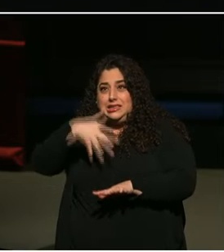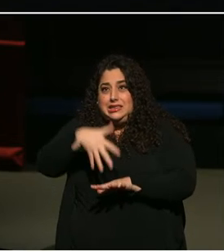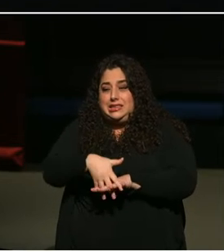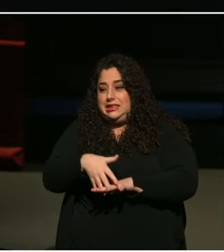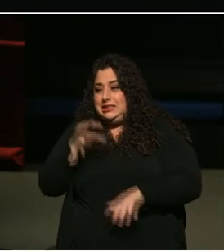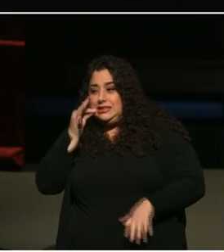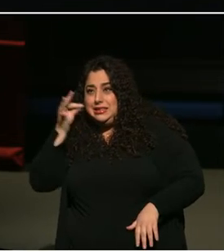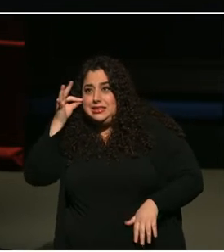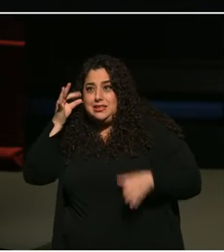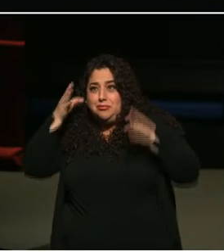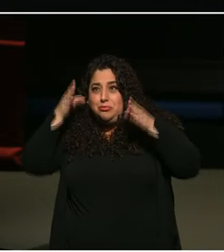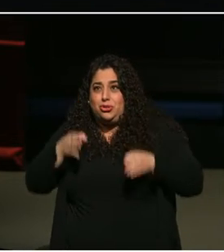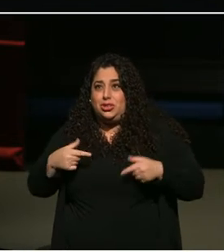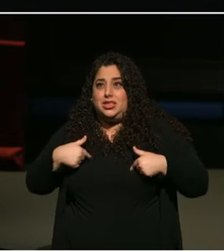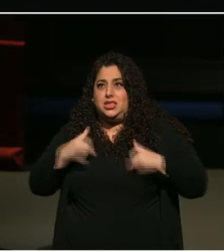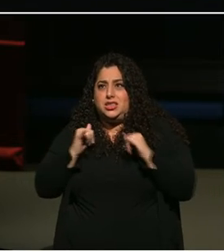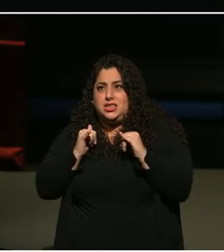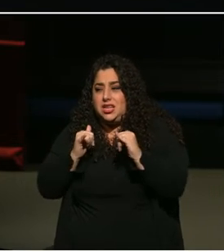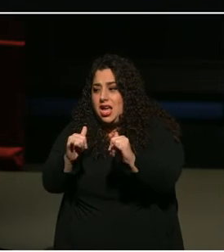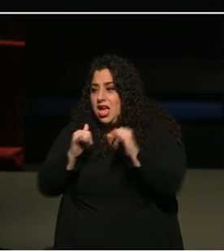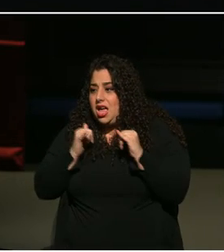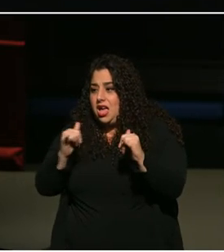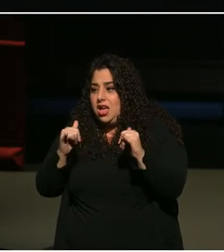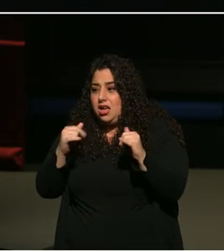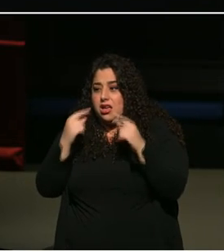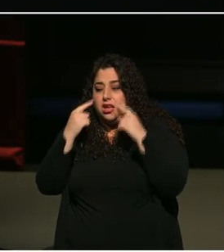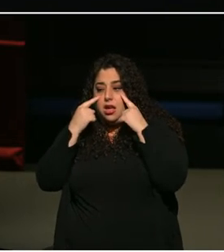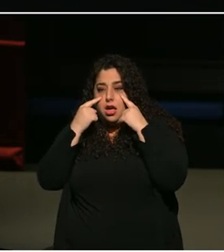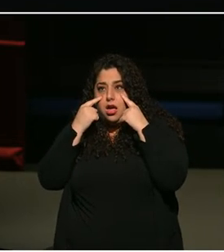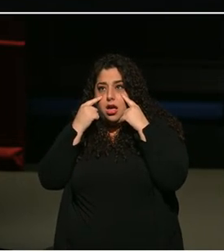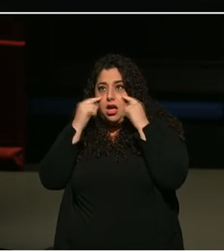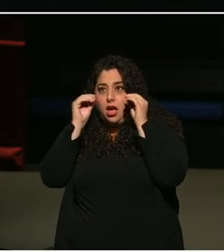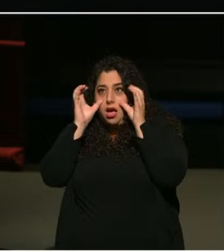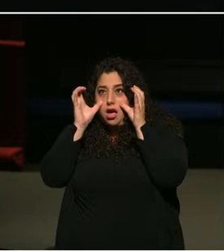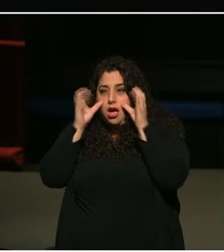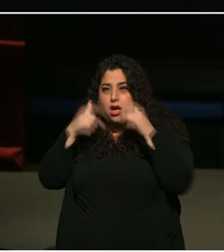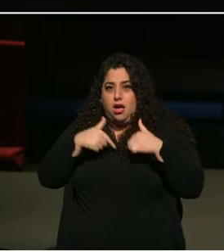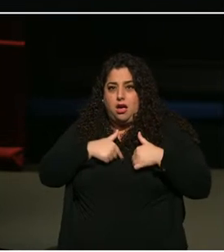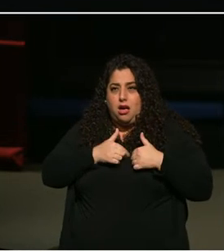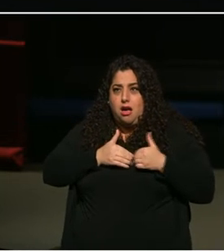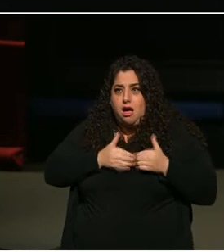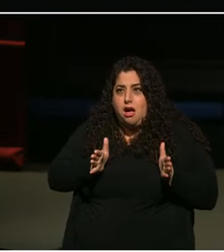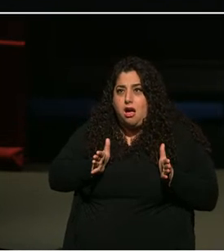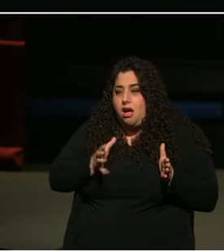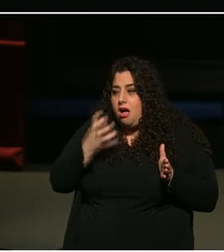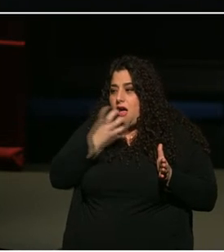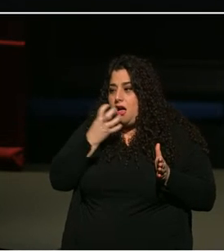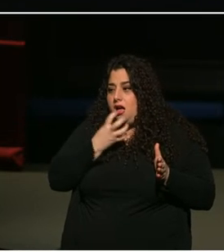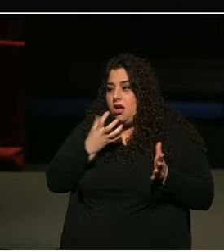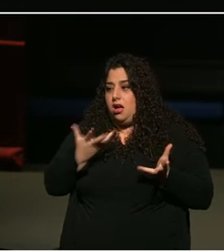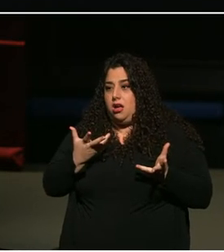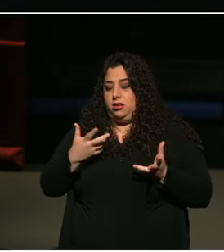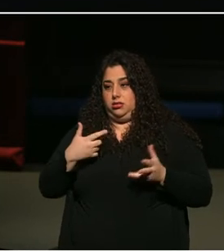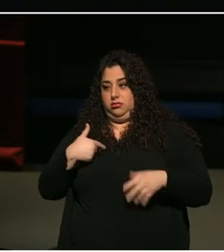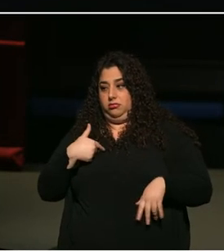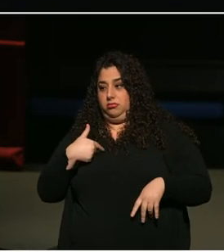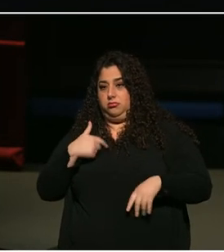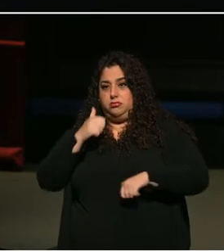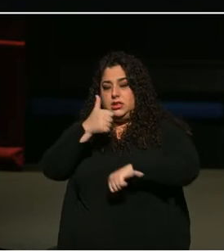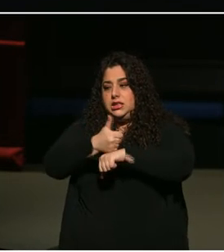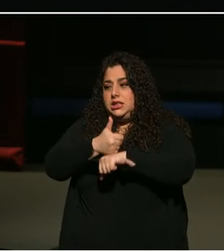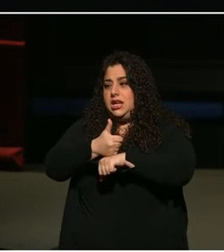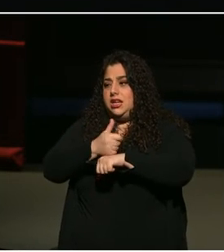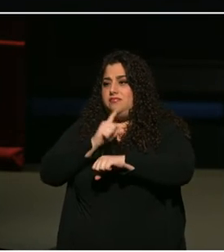eyes, it opened our hearts, and it invented an Indian identity for a lot of us.